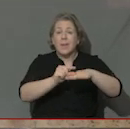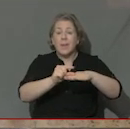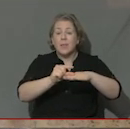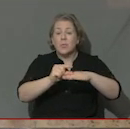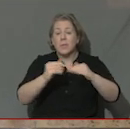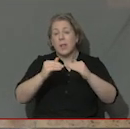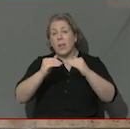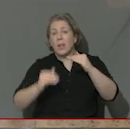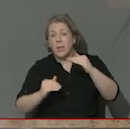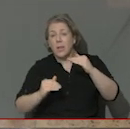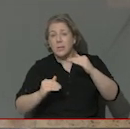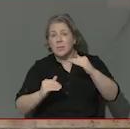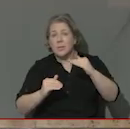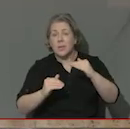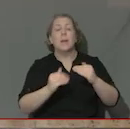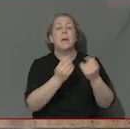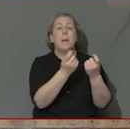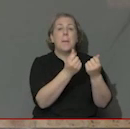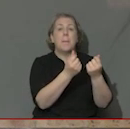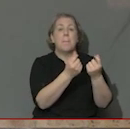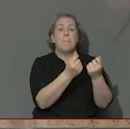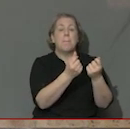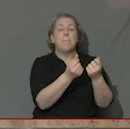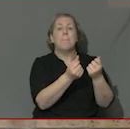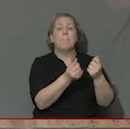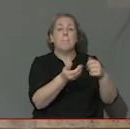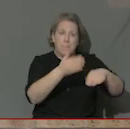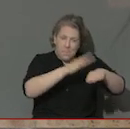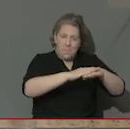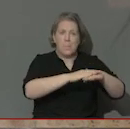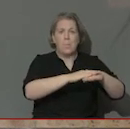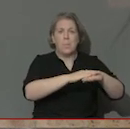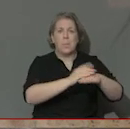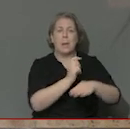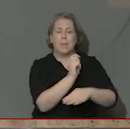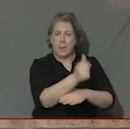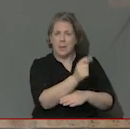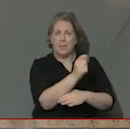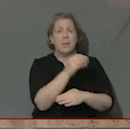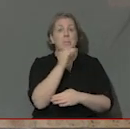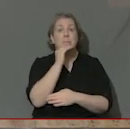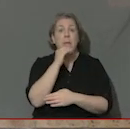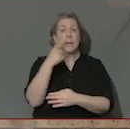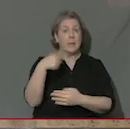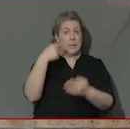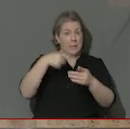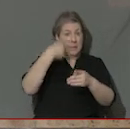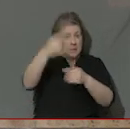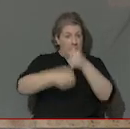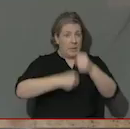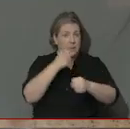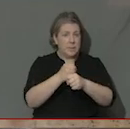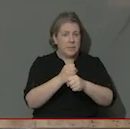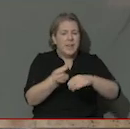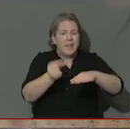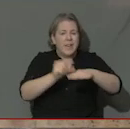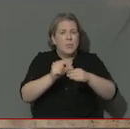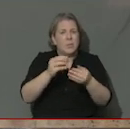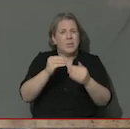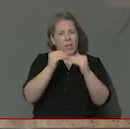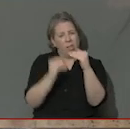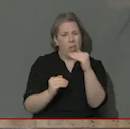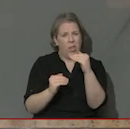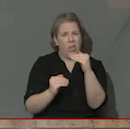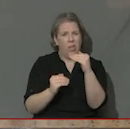your capital portion becomes more. So next year, they will pay less interest, so they will pay off more of